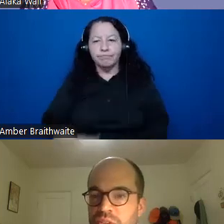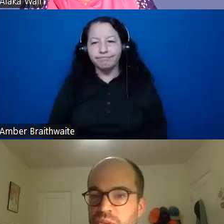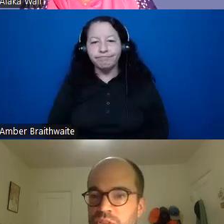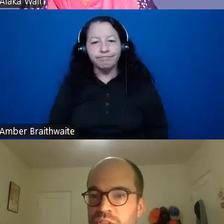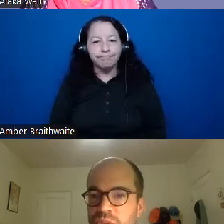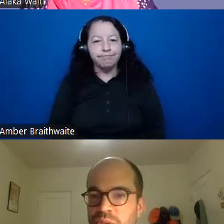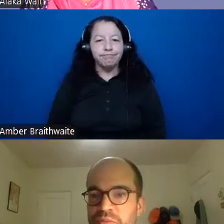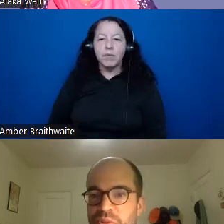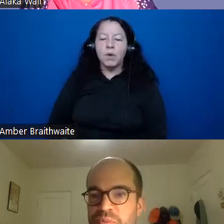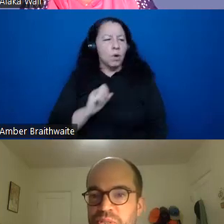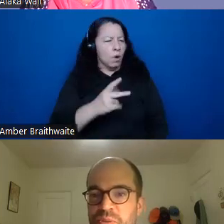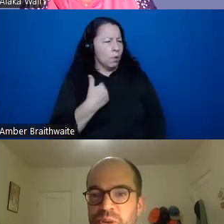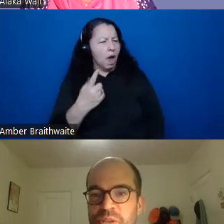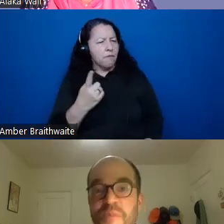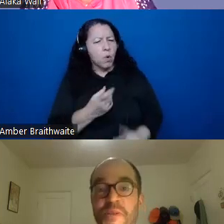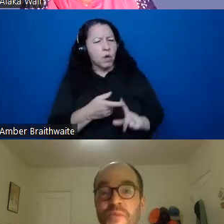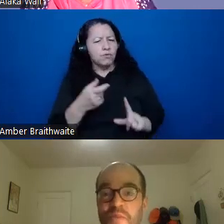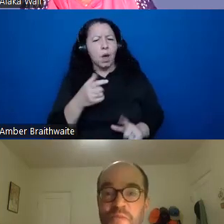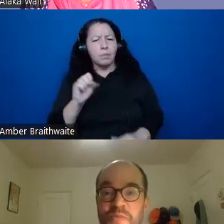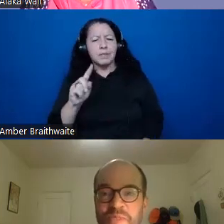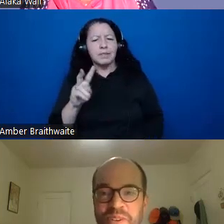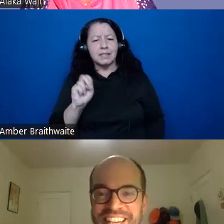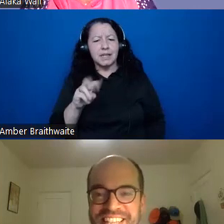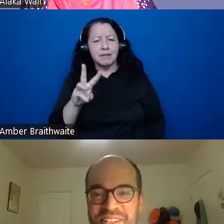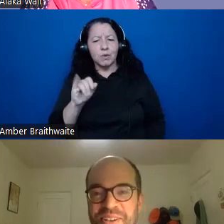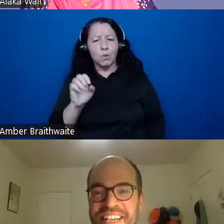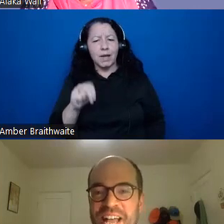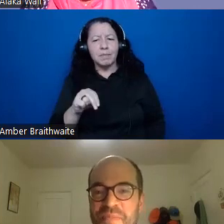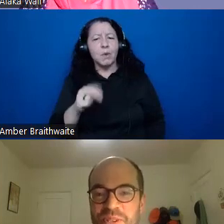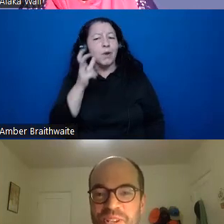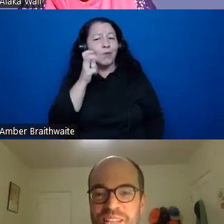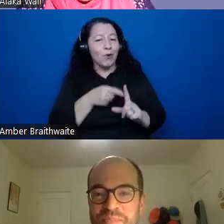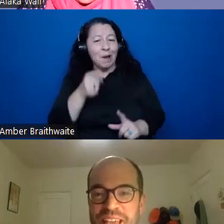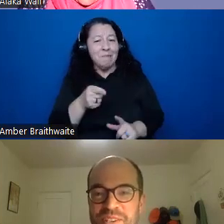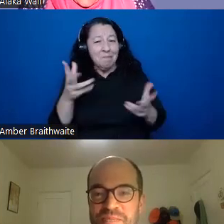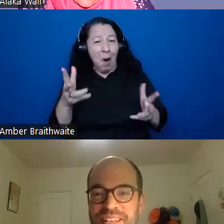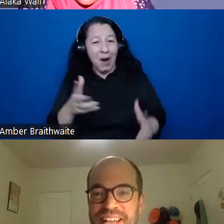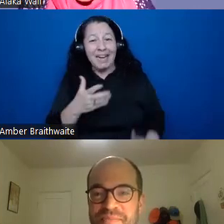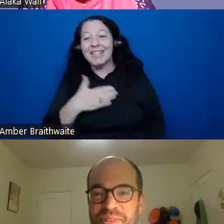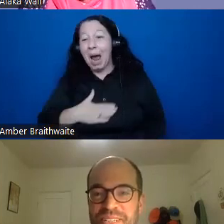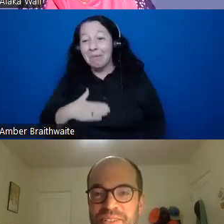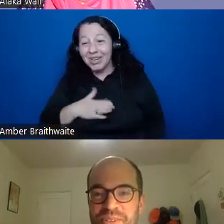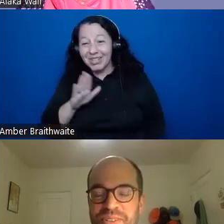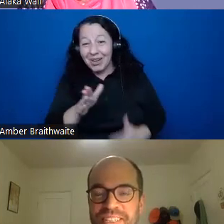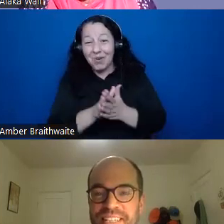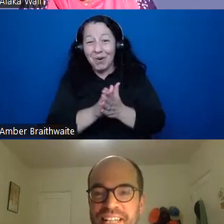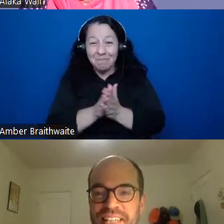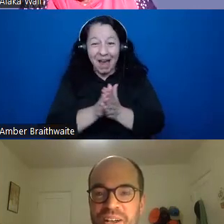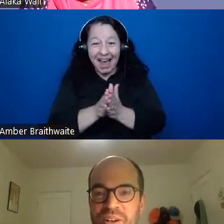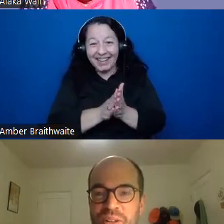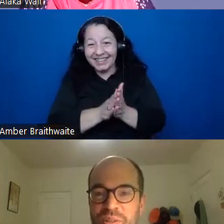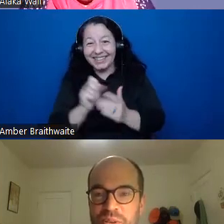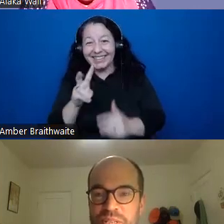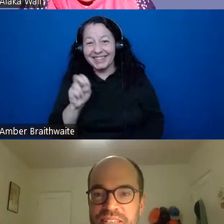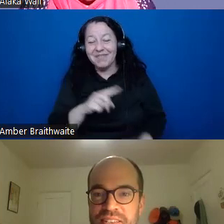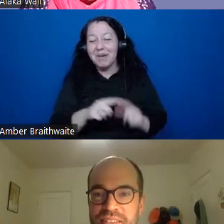Okay, there's a question in the Q&A from Stephen Wiseman. We've heard from Stephen already, so I appreciate the passion, but I am going to